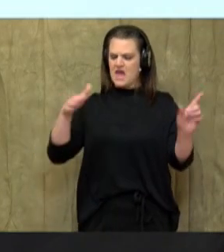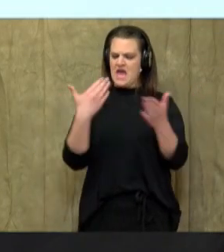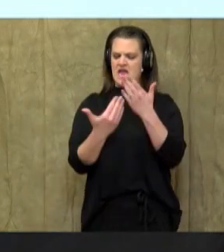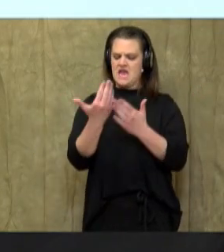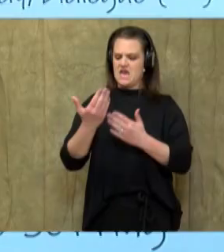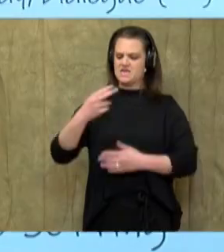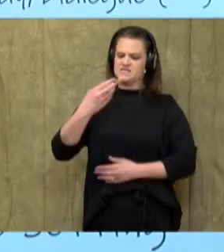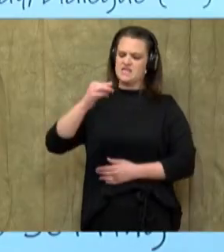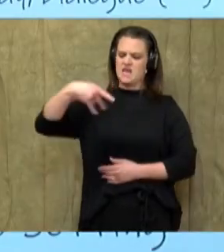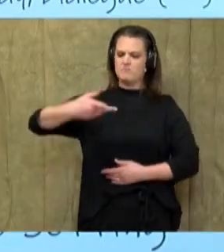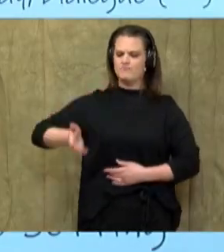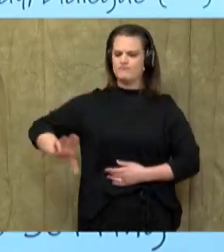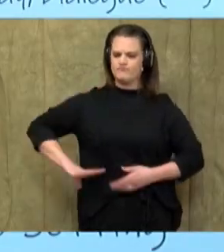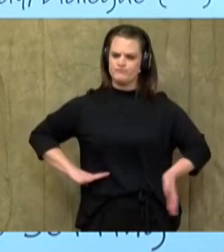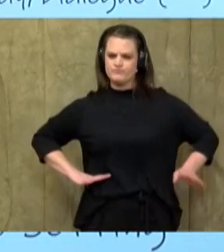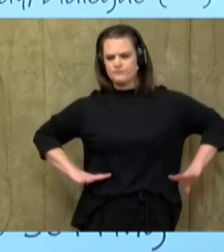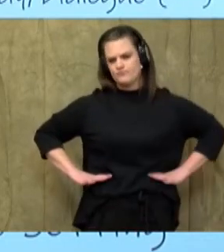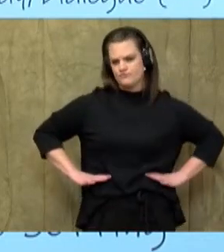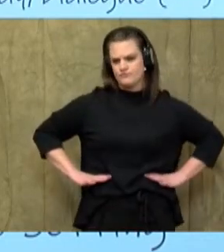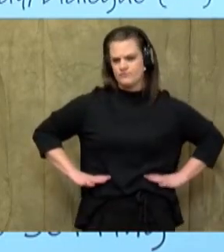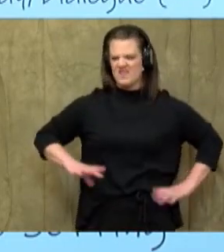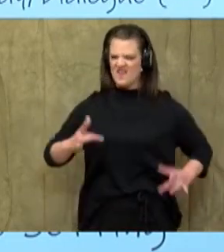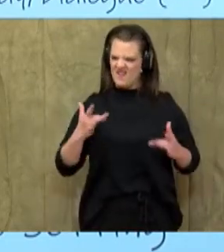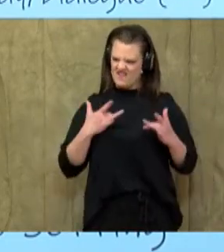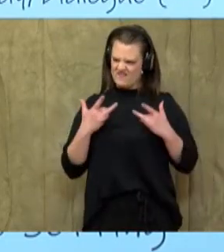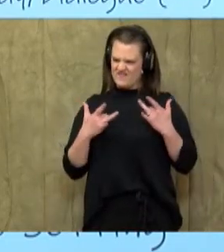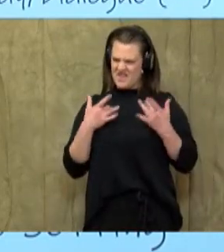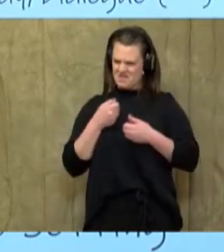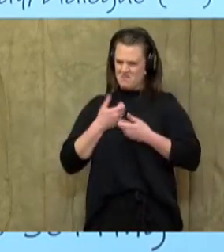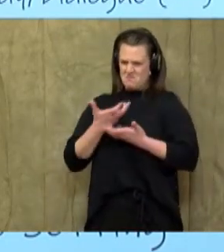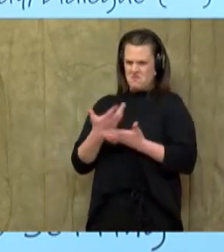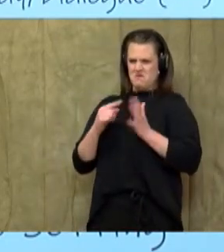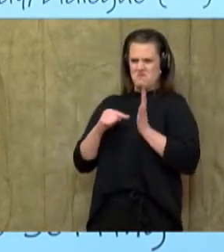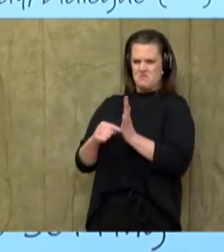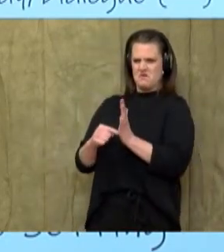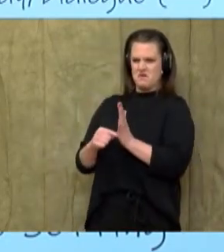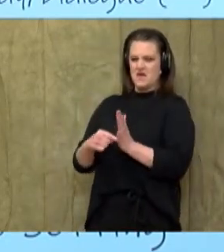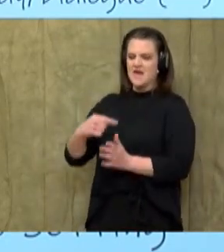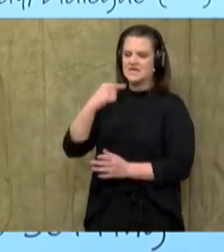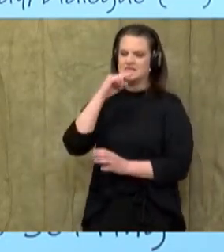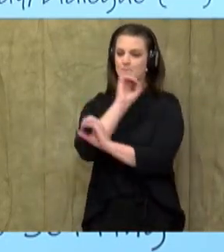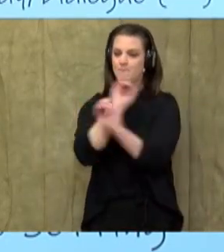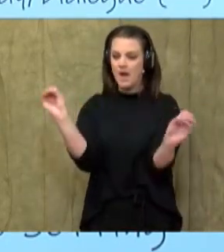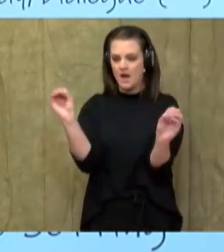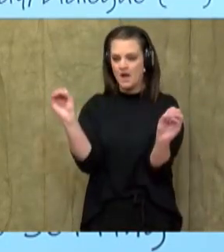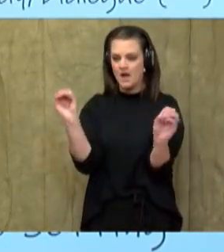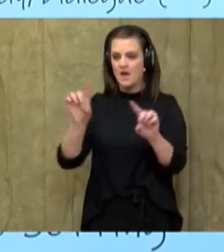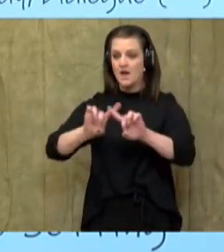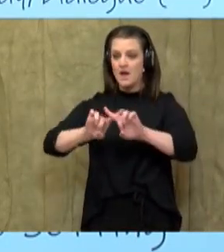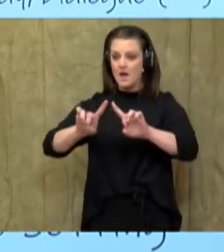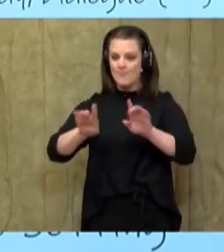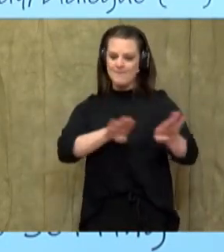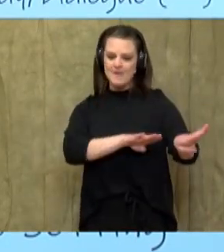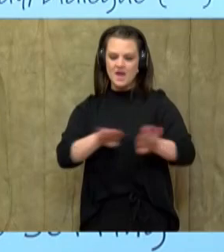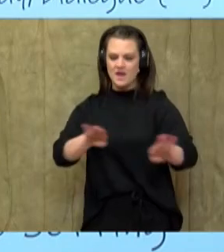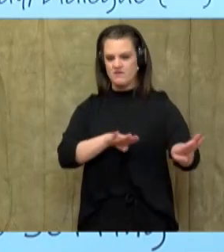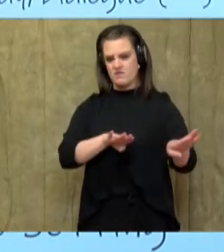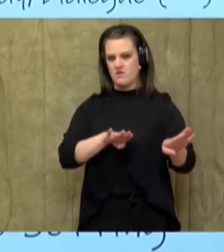what does that tell you about how they're feeling? Now, they didn't say anything, but their hands were on their hips.